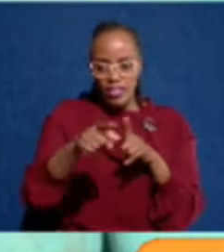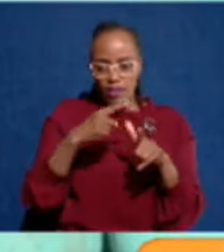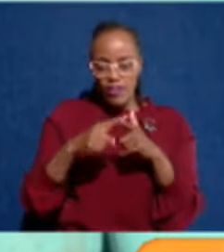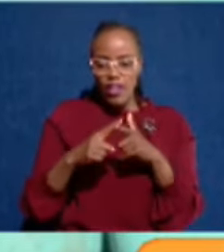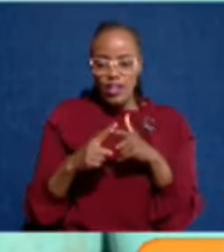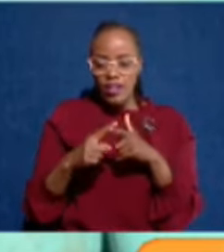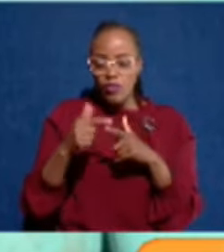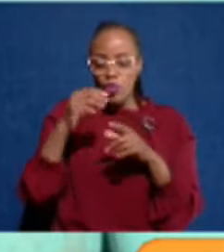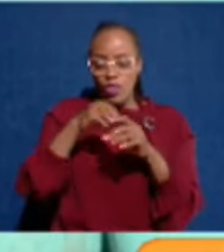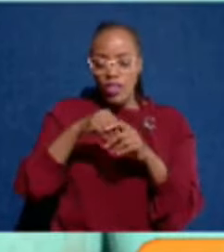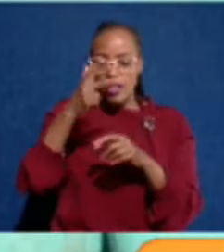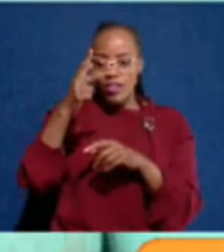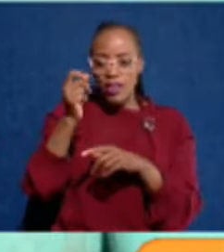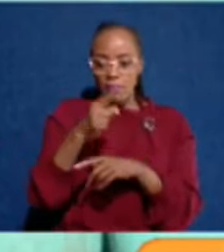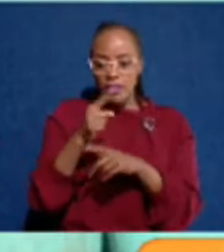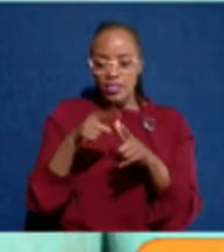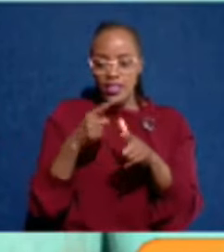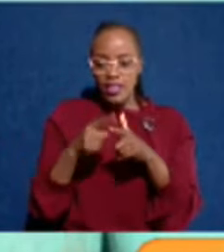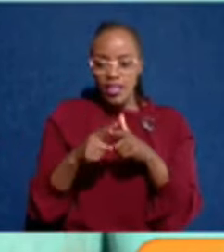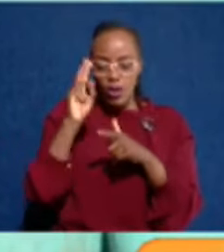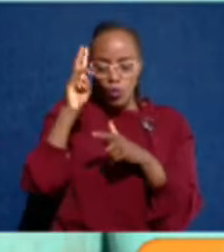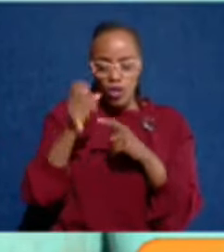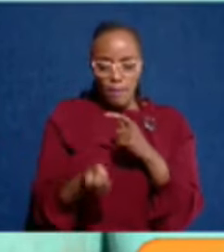within 3 months, it will sprout